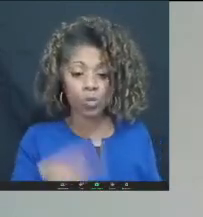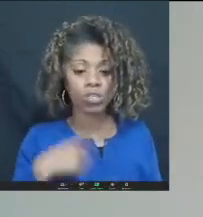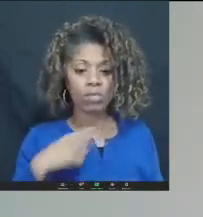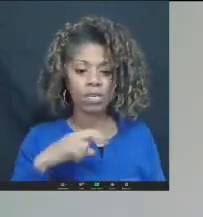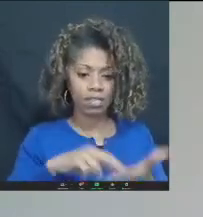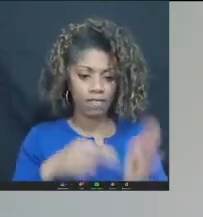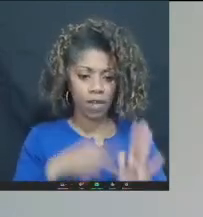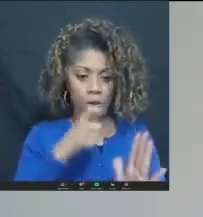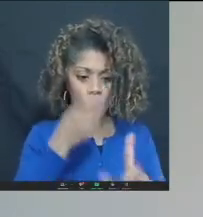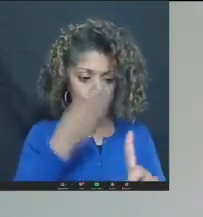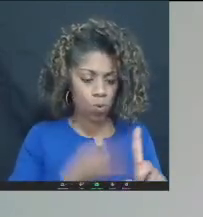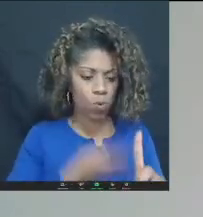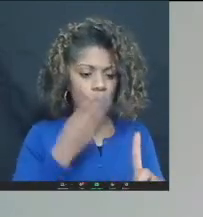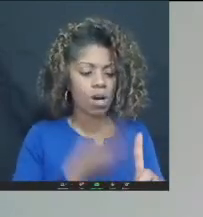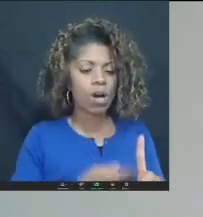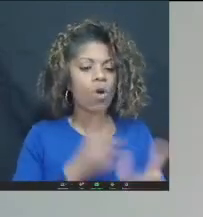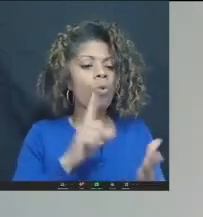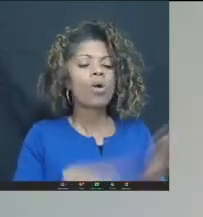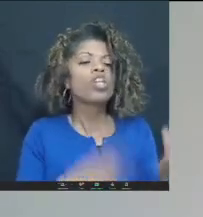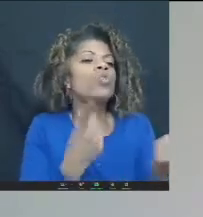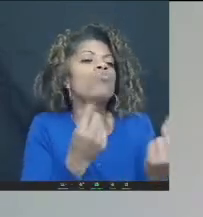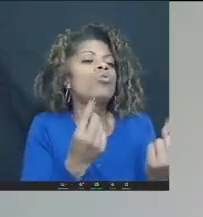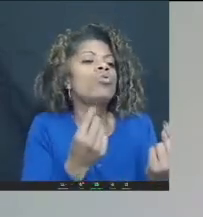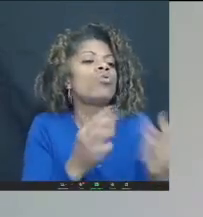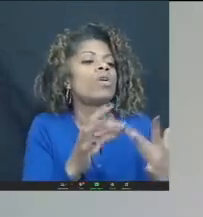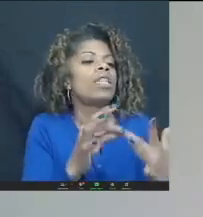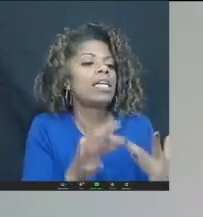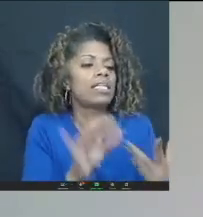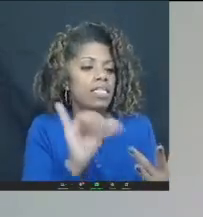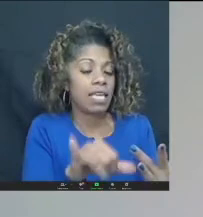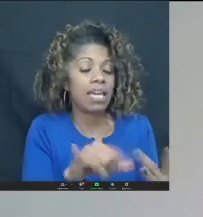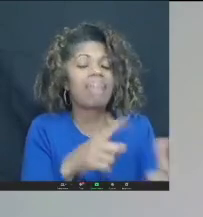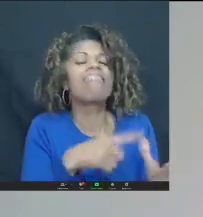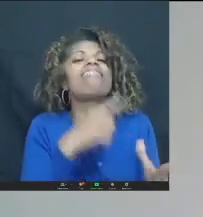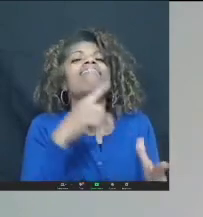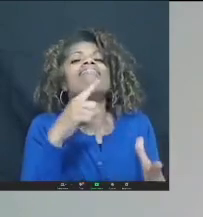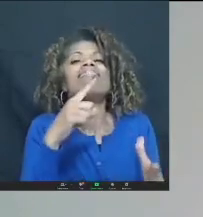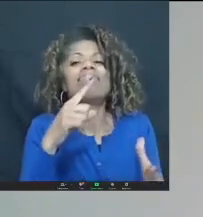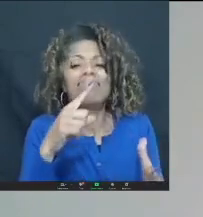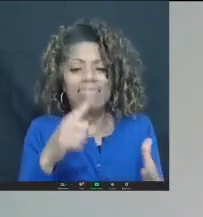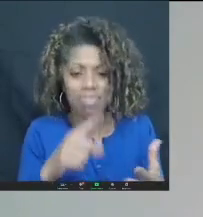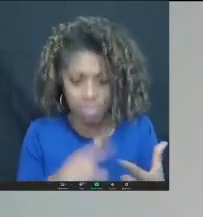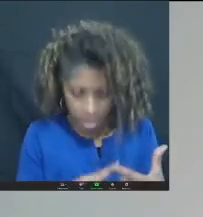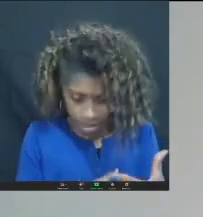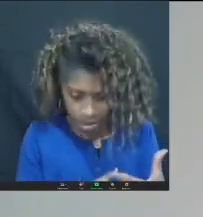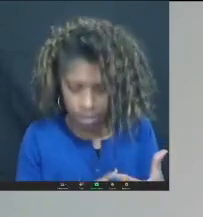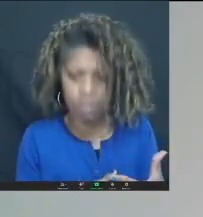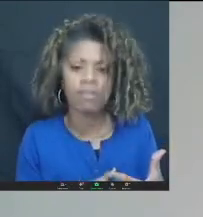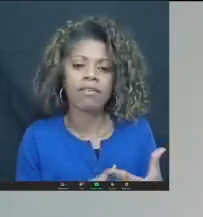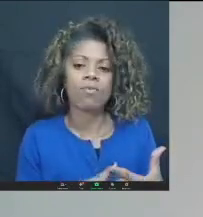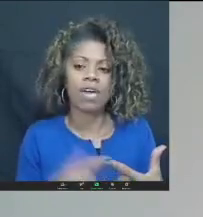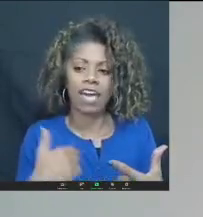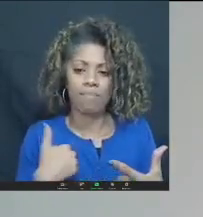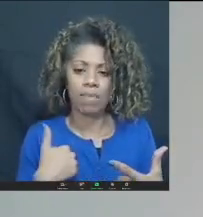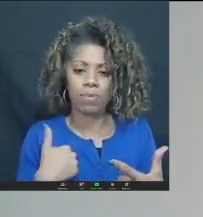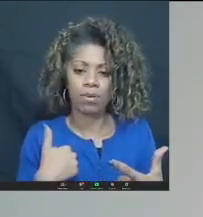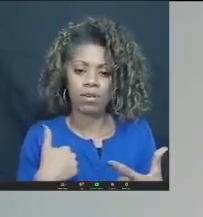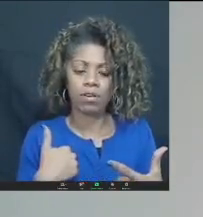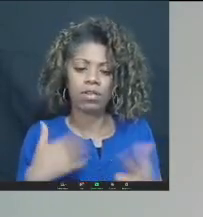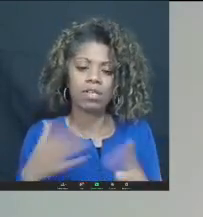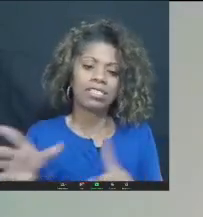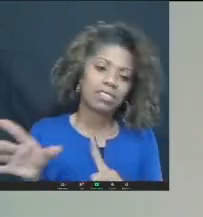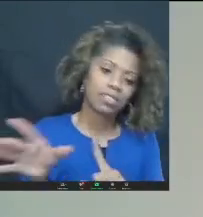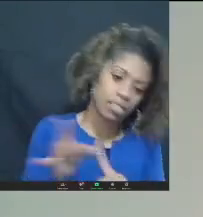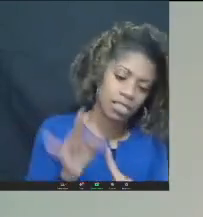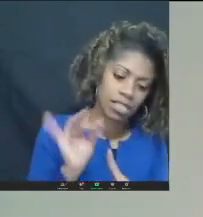into that. And once they are willing to buy into that, then we say, okay, but what about this country, right? What about America? Should America be defined by